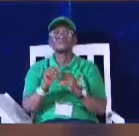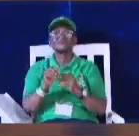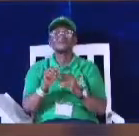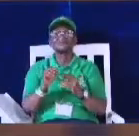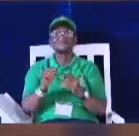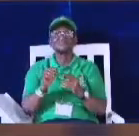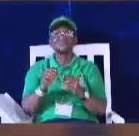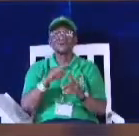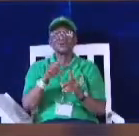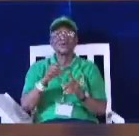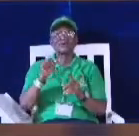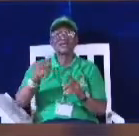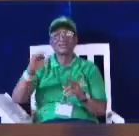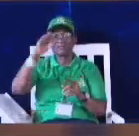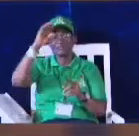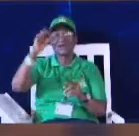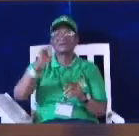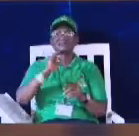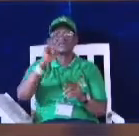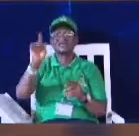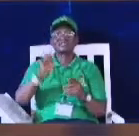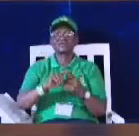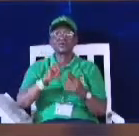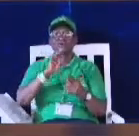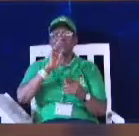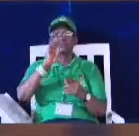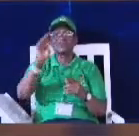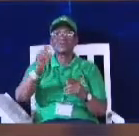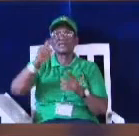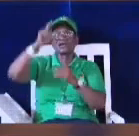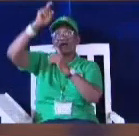when a man is going to be executed